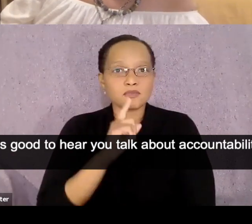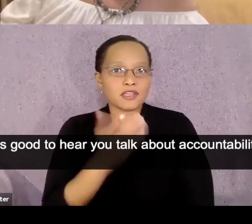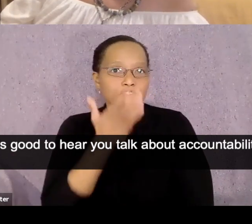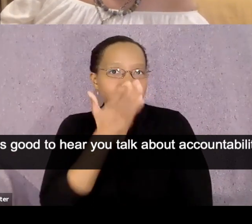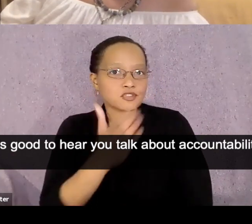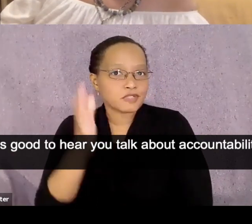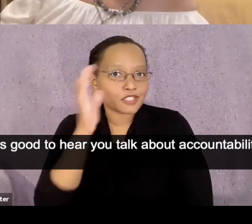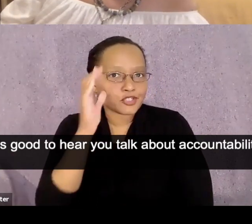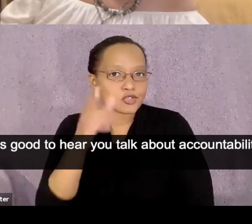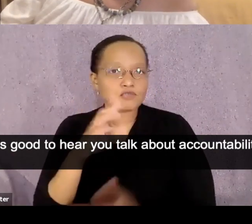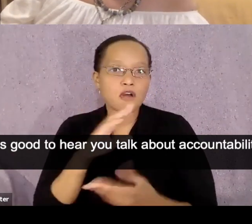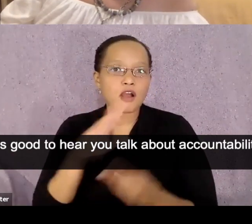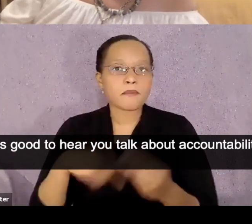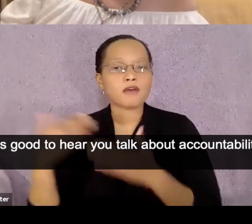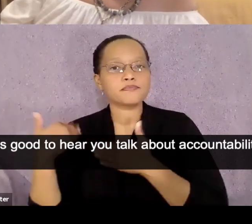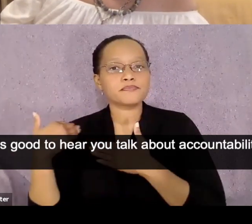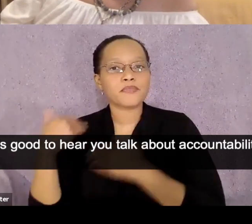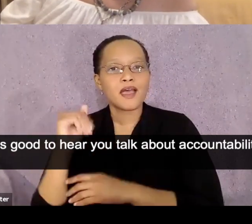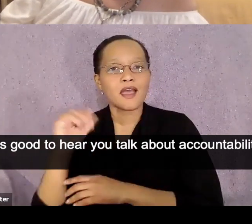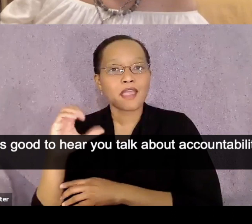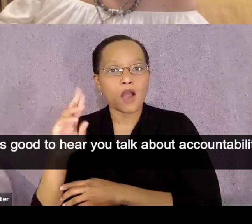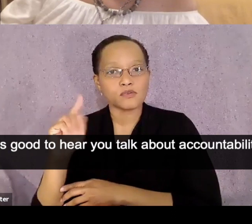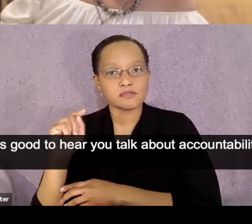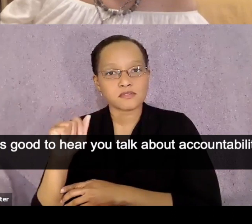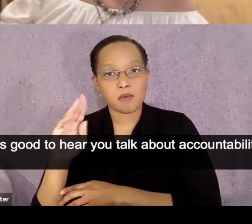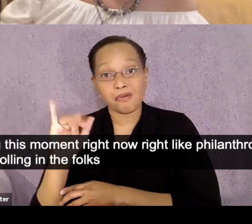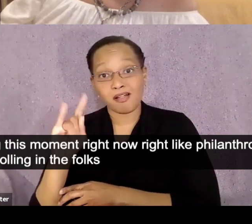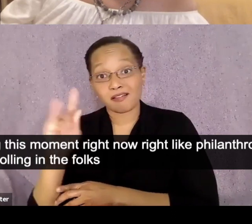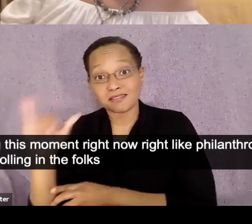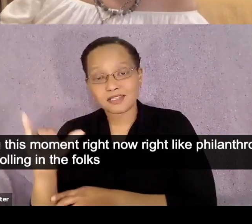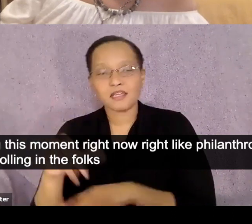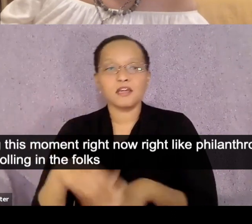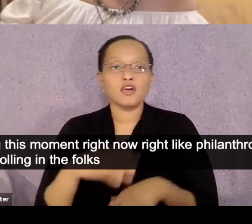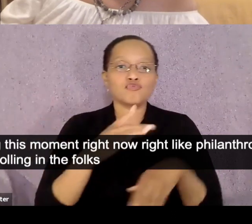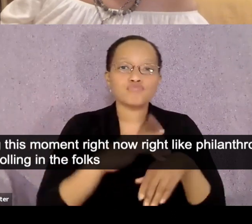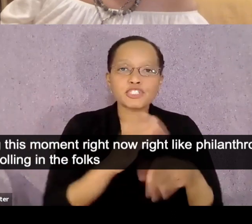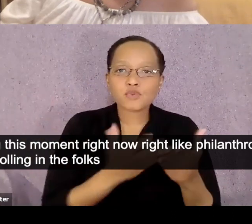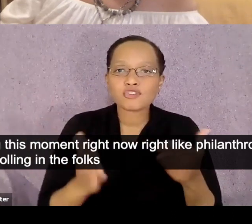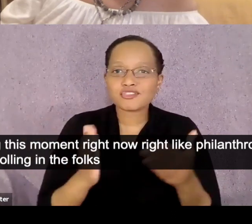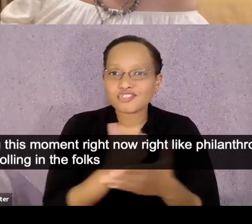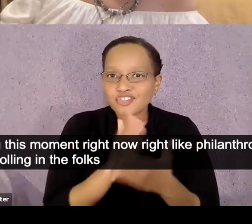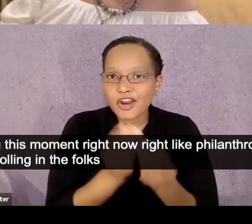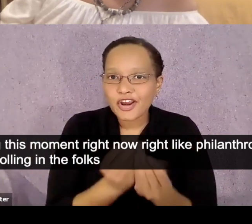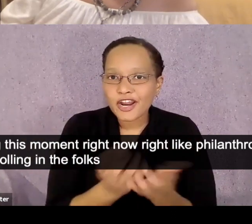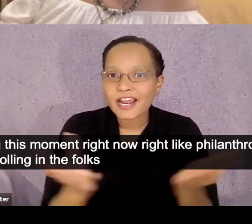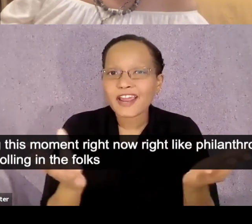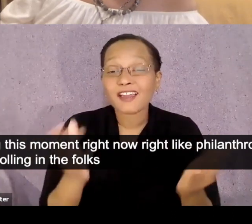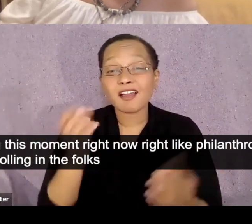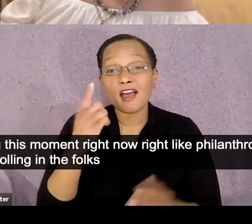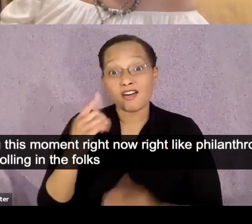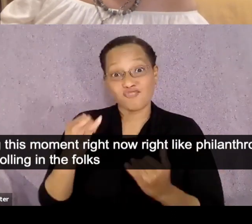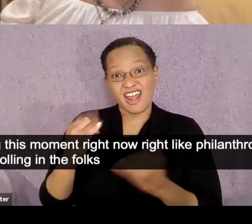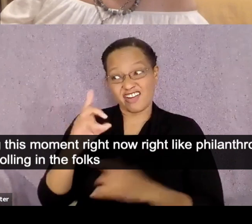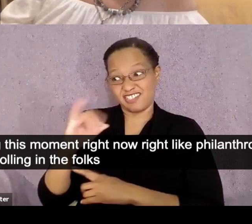about accountability and sharing resources. I mean, there's like in a lot of ways, DJ's having this moment